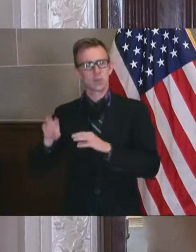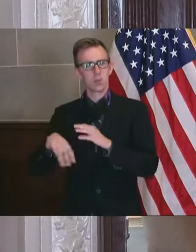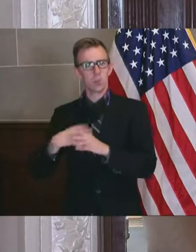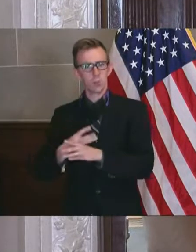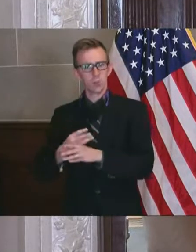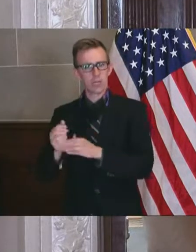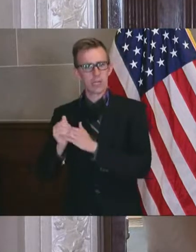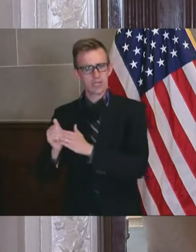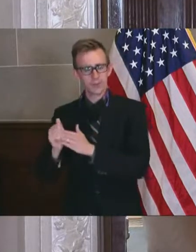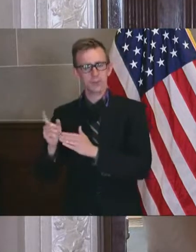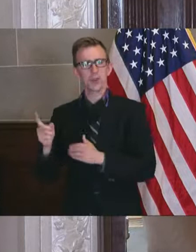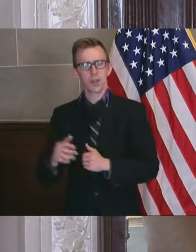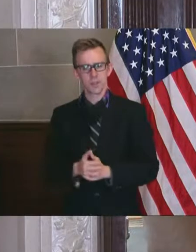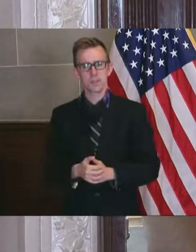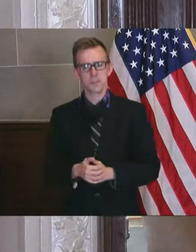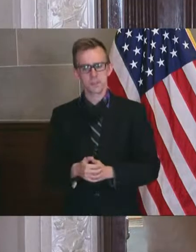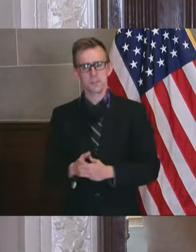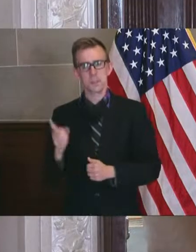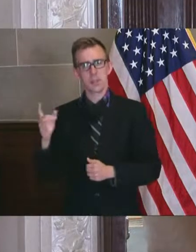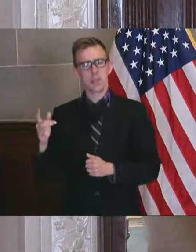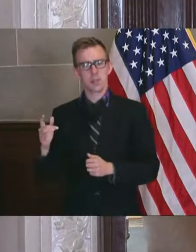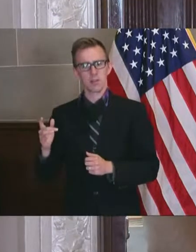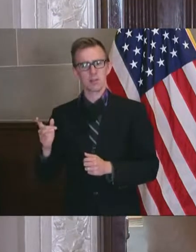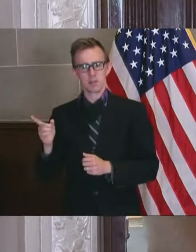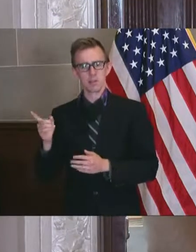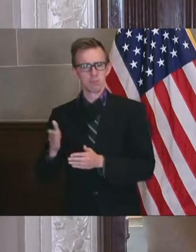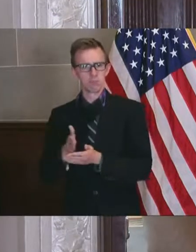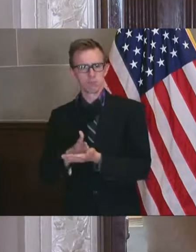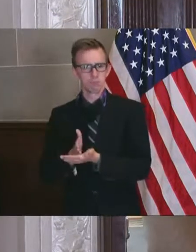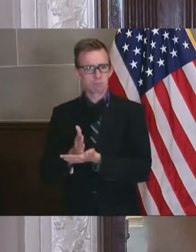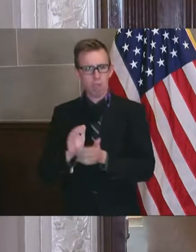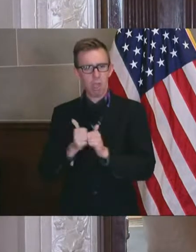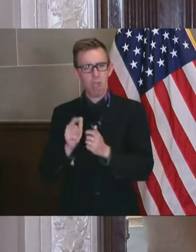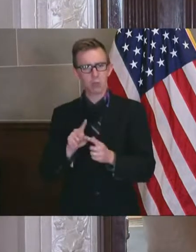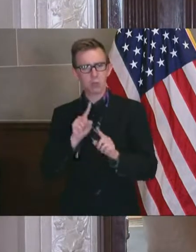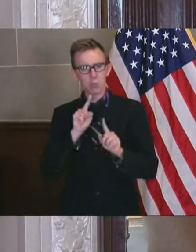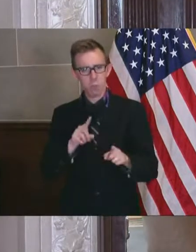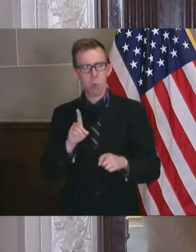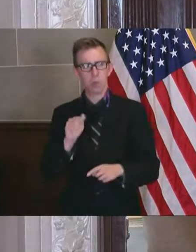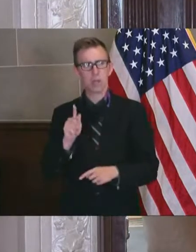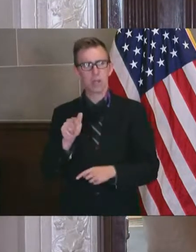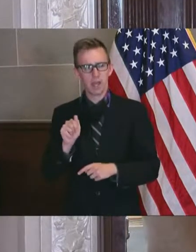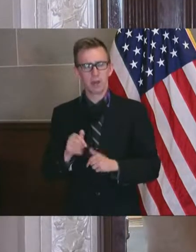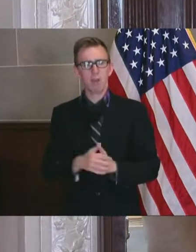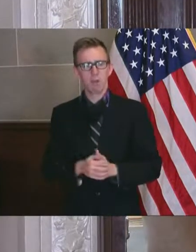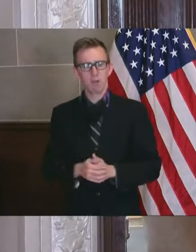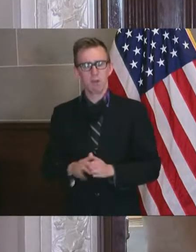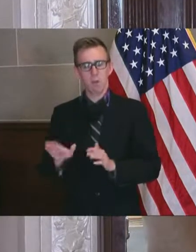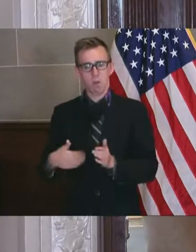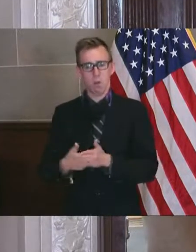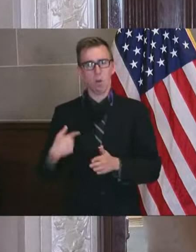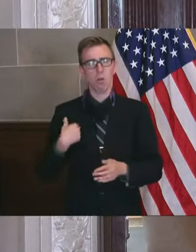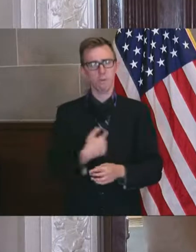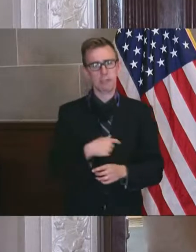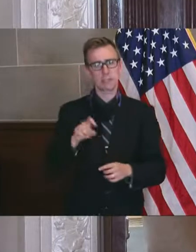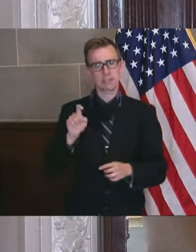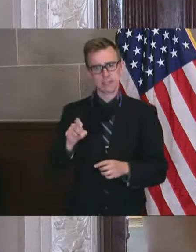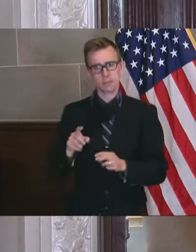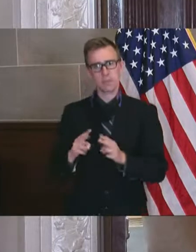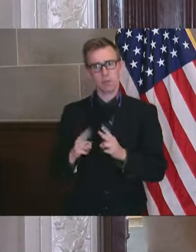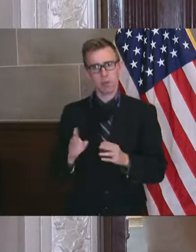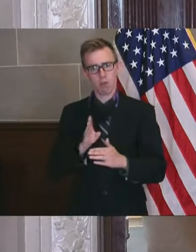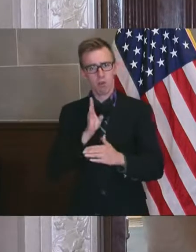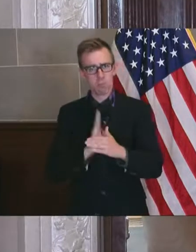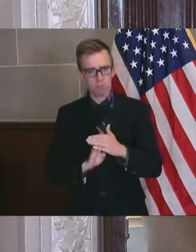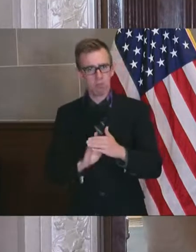leader, is feeling its way along this on how to report the data, that all of us have to be very humble and say